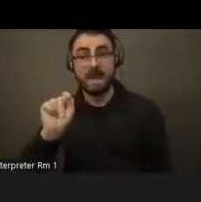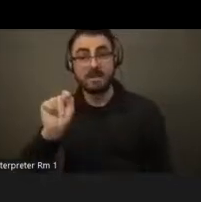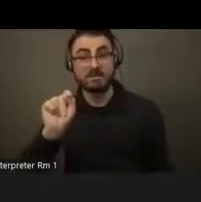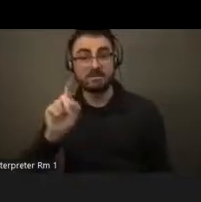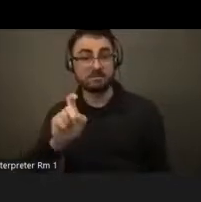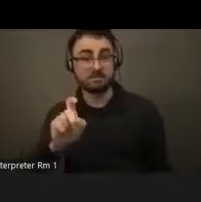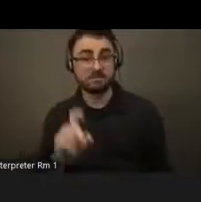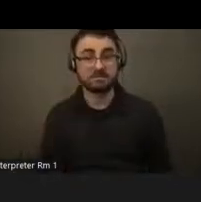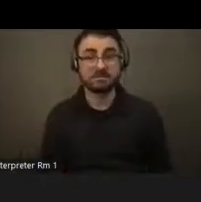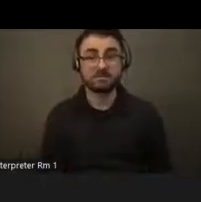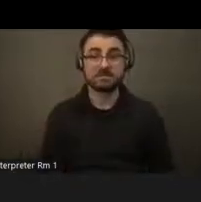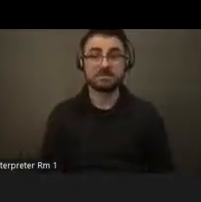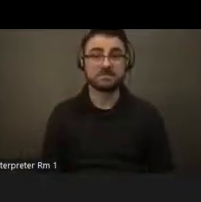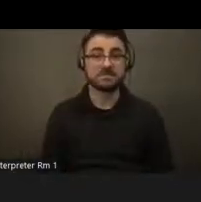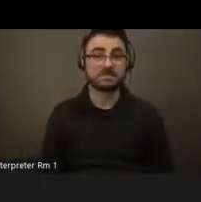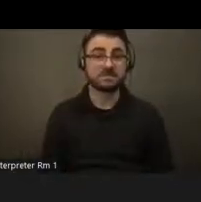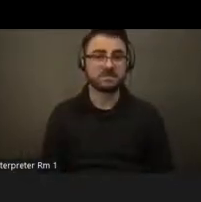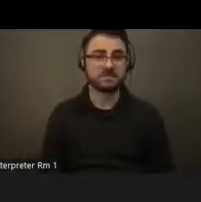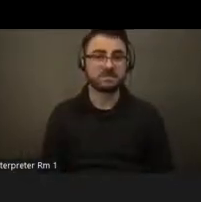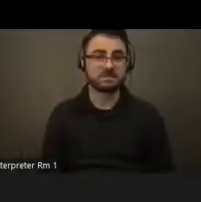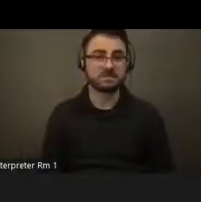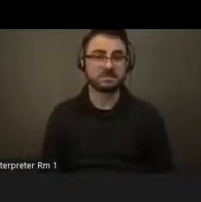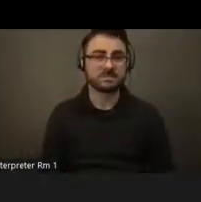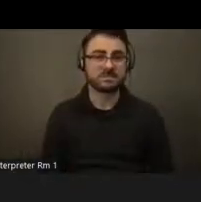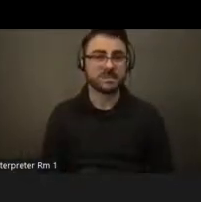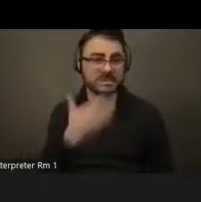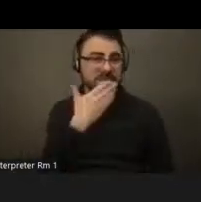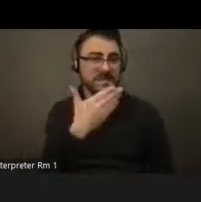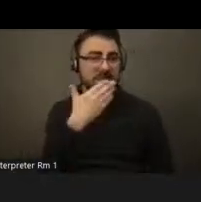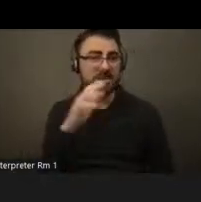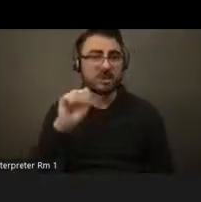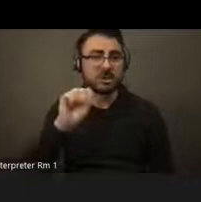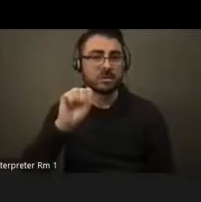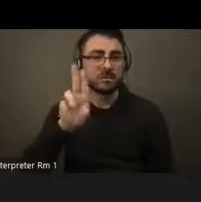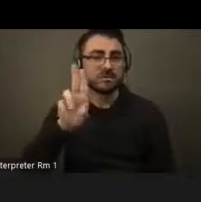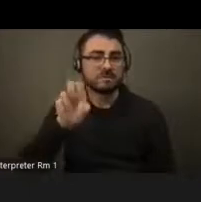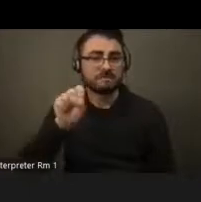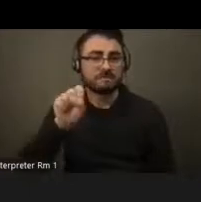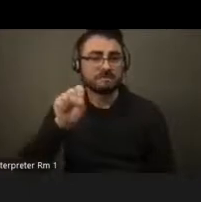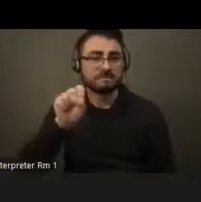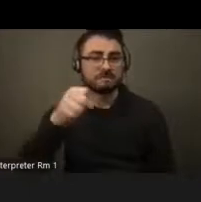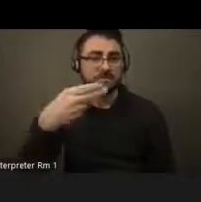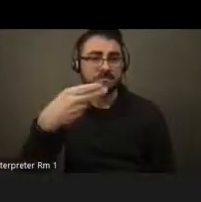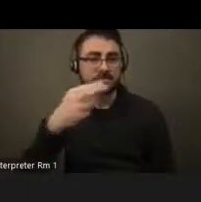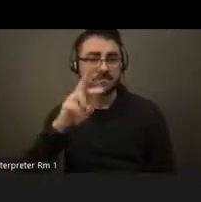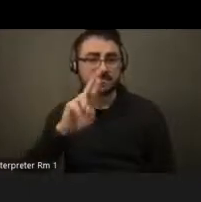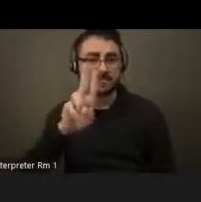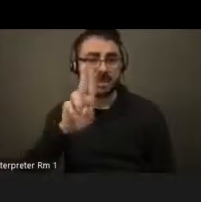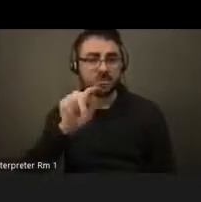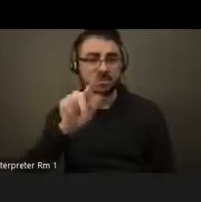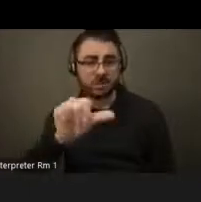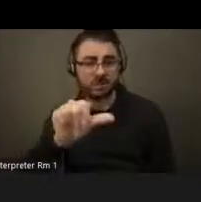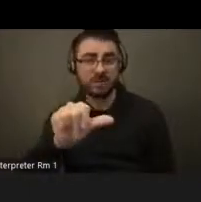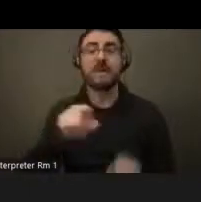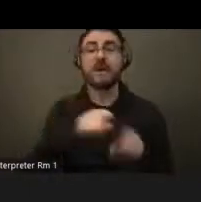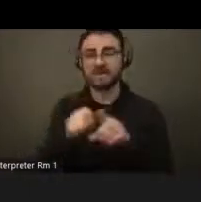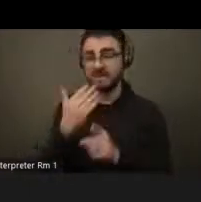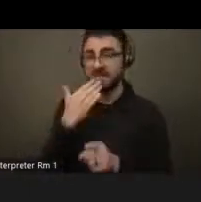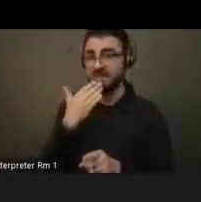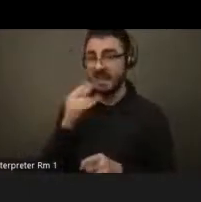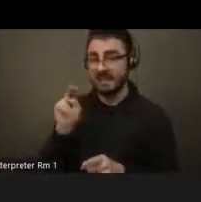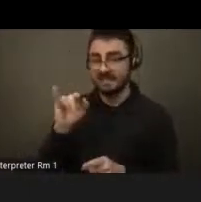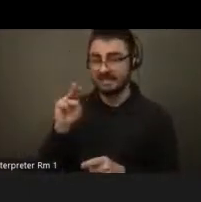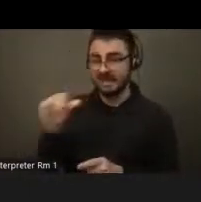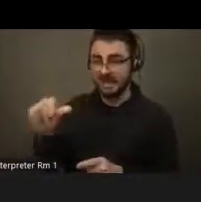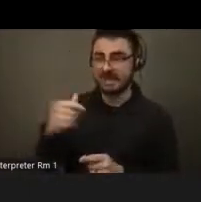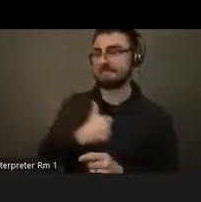Thank you, Shushruta. If I should say thank you to Nina as well. I referred to each of you by first name, my apologies.